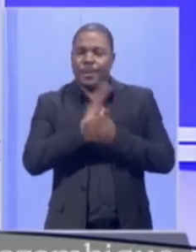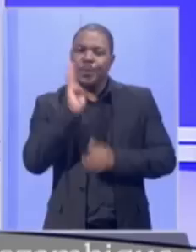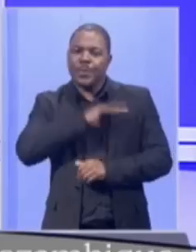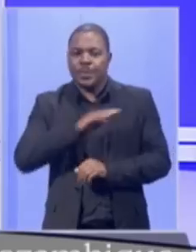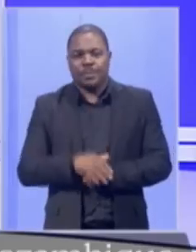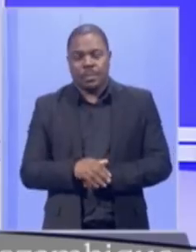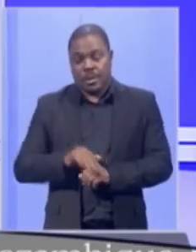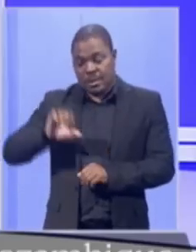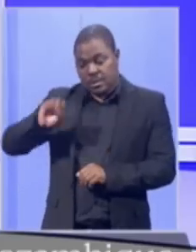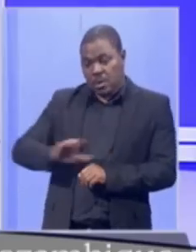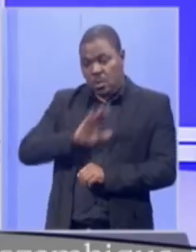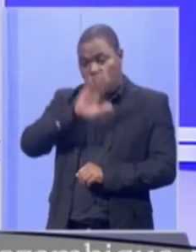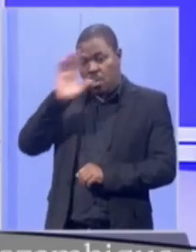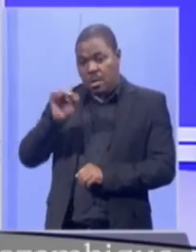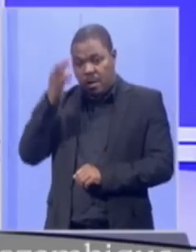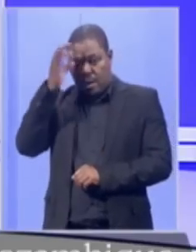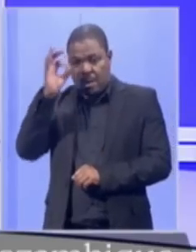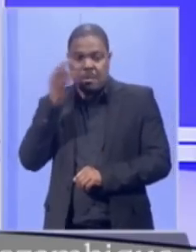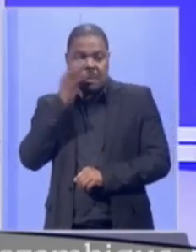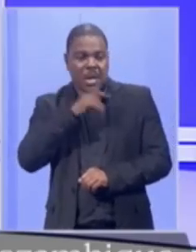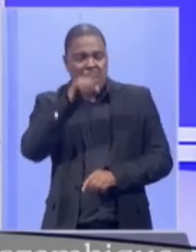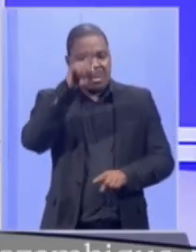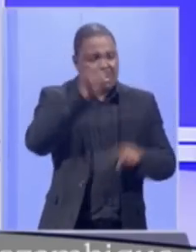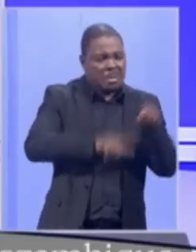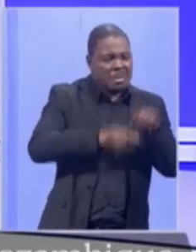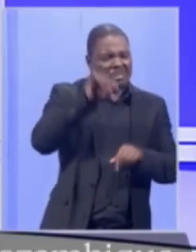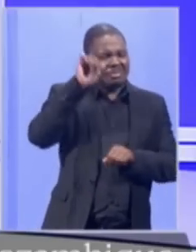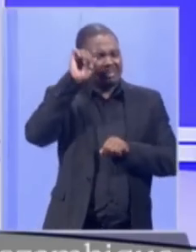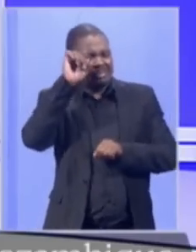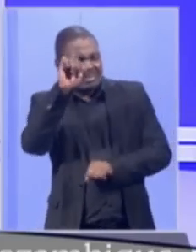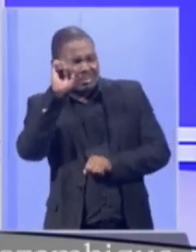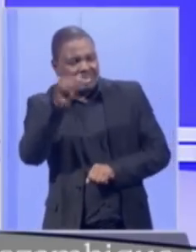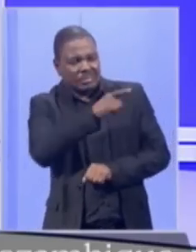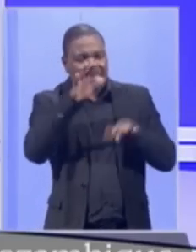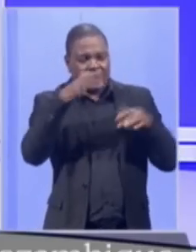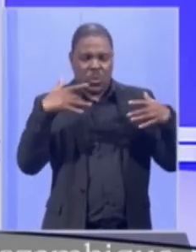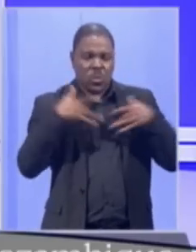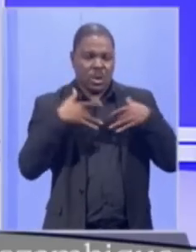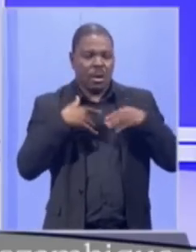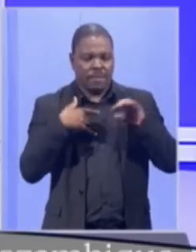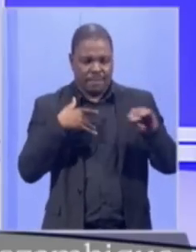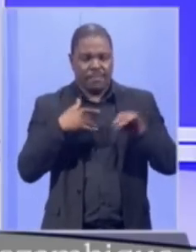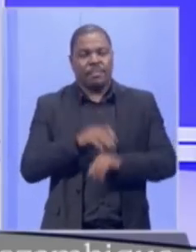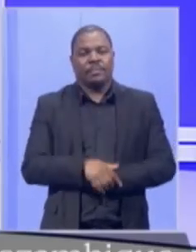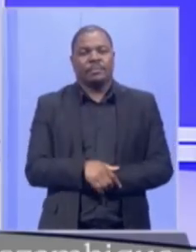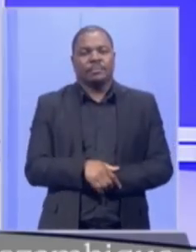Mmuso wa Afrika Borwa o re matsholo a tletseng merusu a baka ngongoreho.